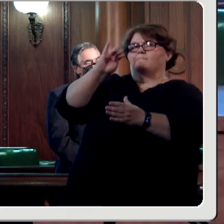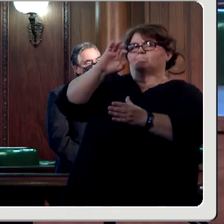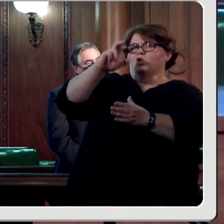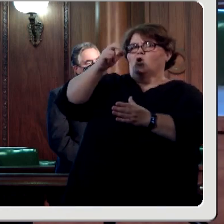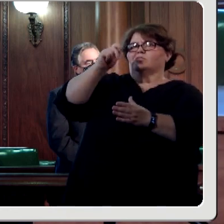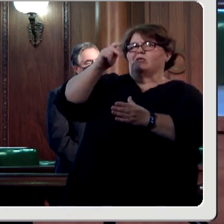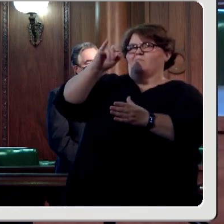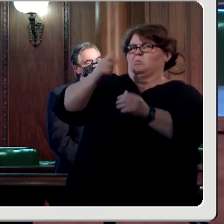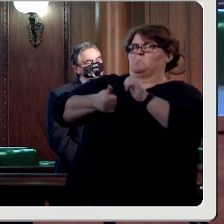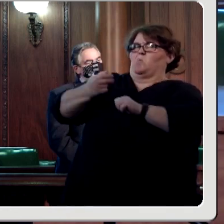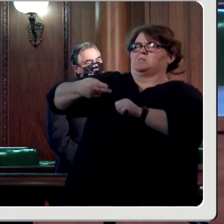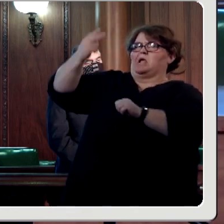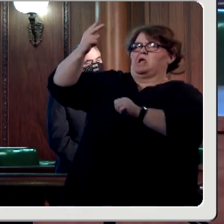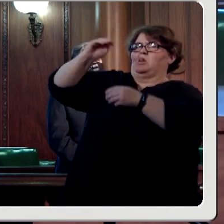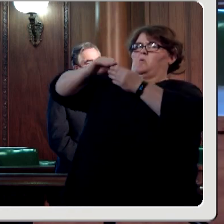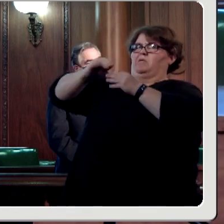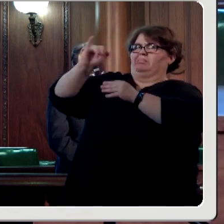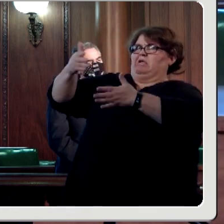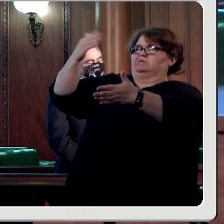and May.